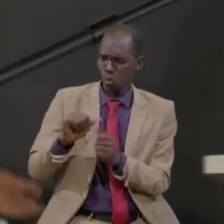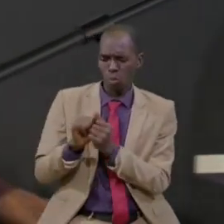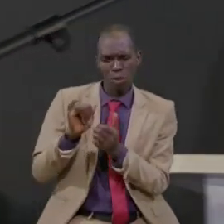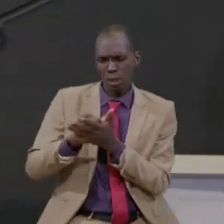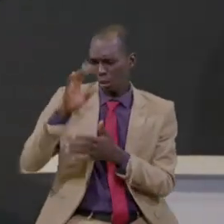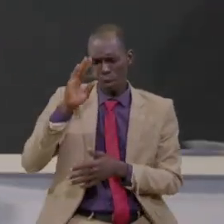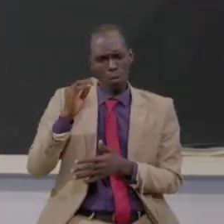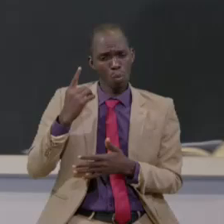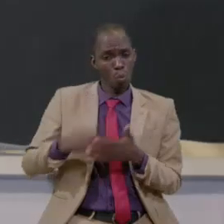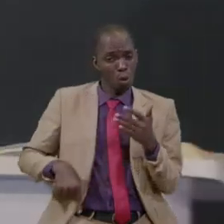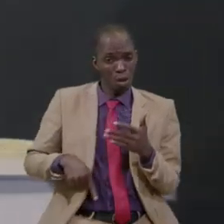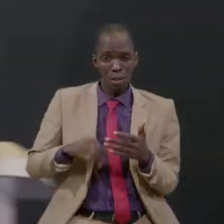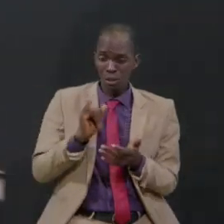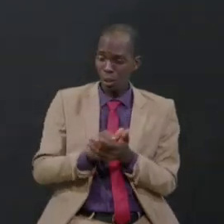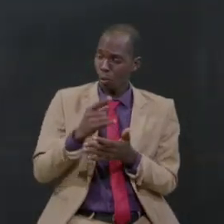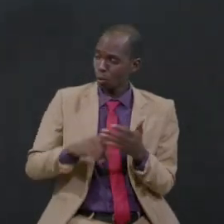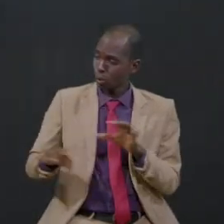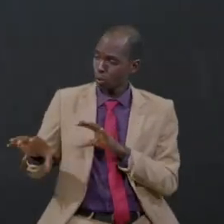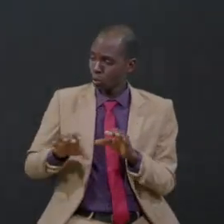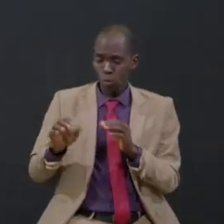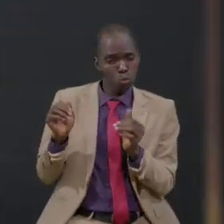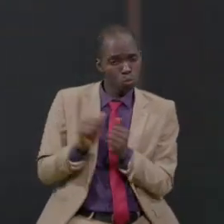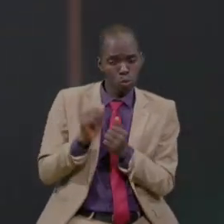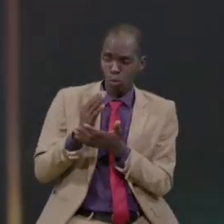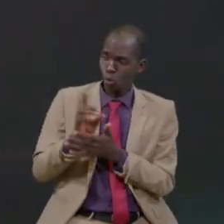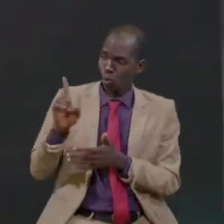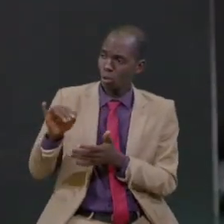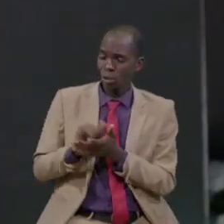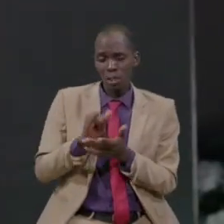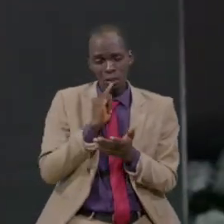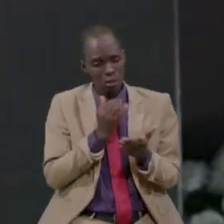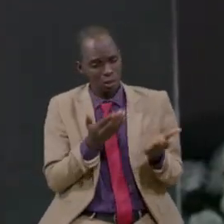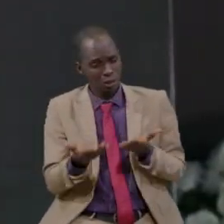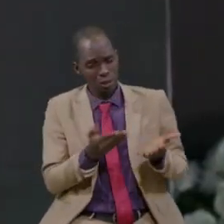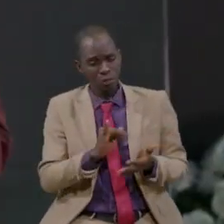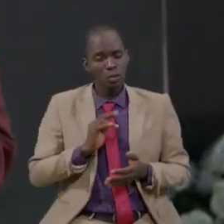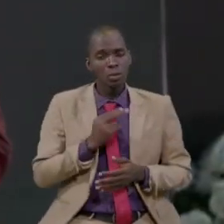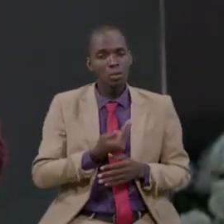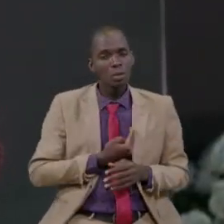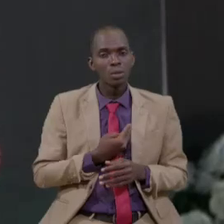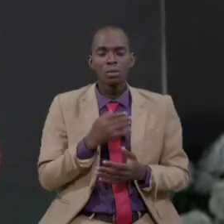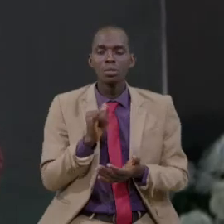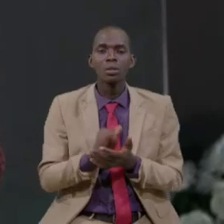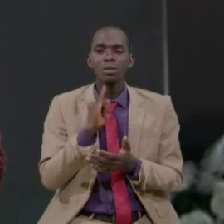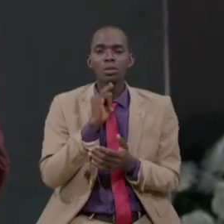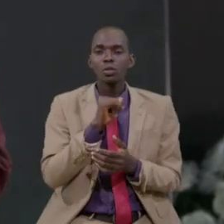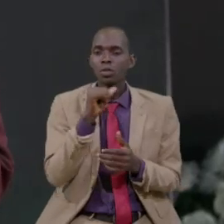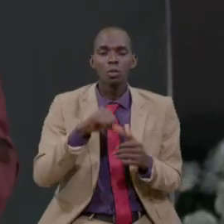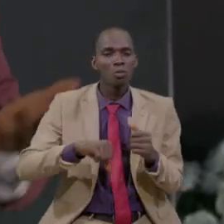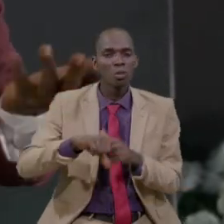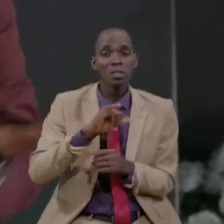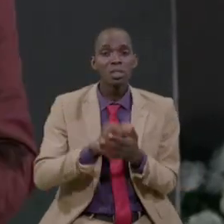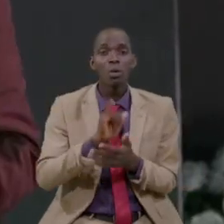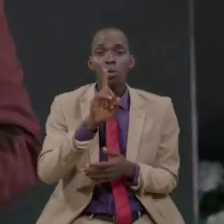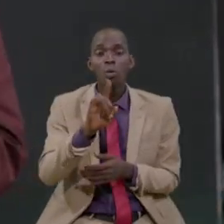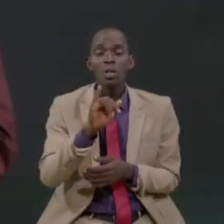Was somebody serving us? That's not fellowship. That one is sin. That one is evil.